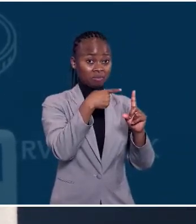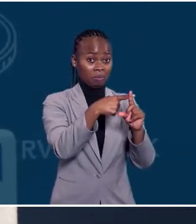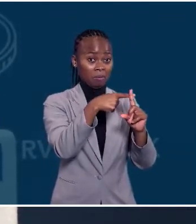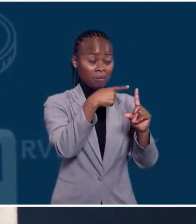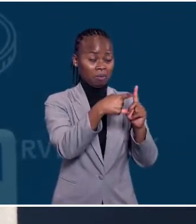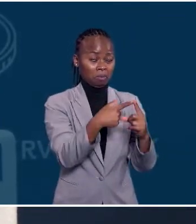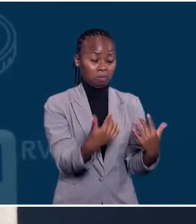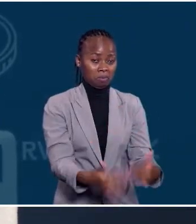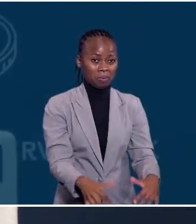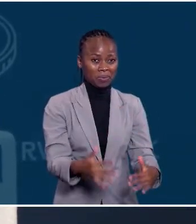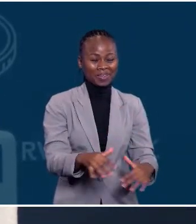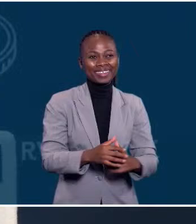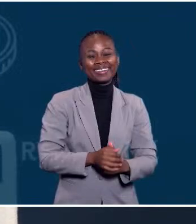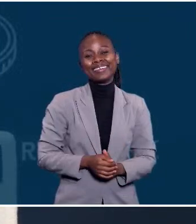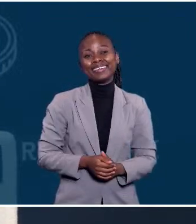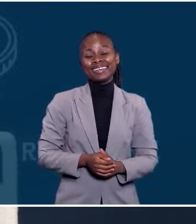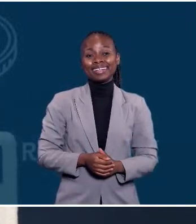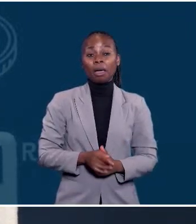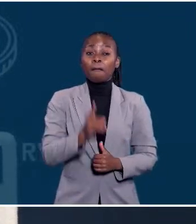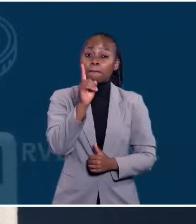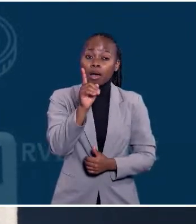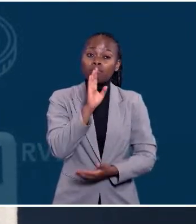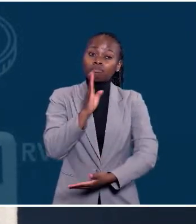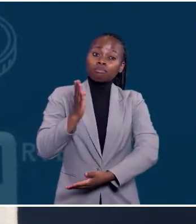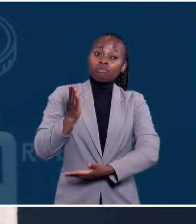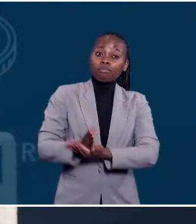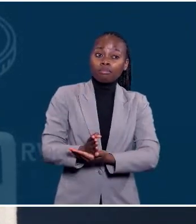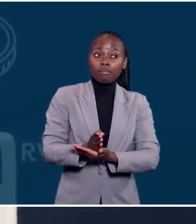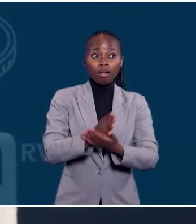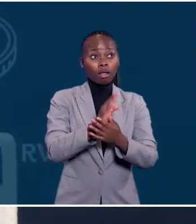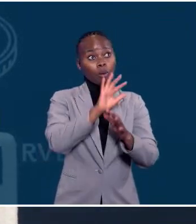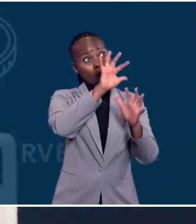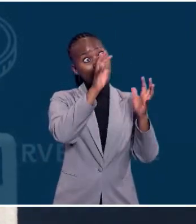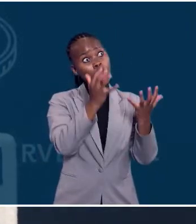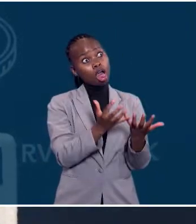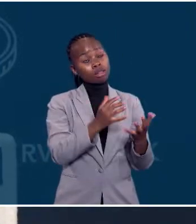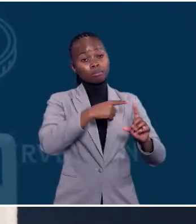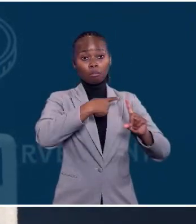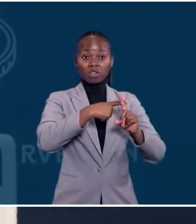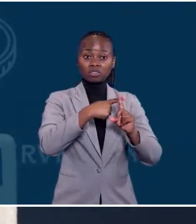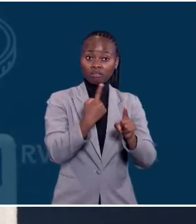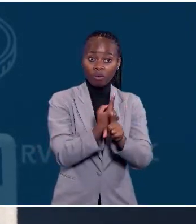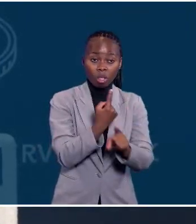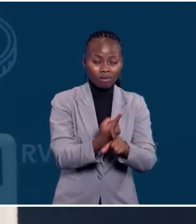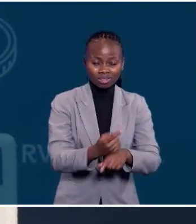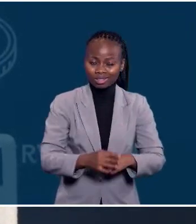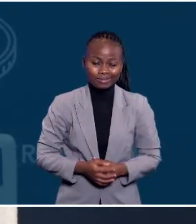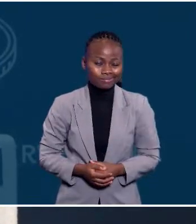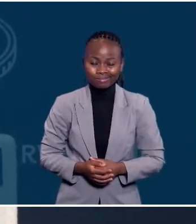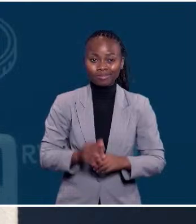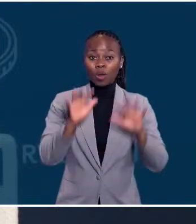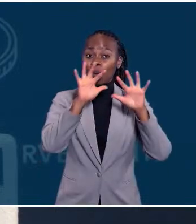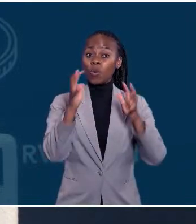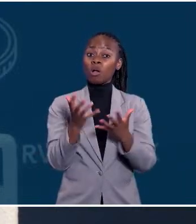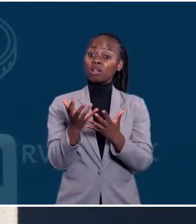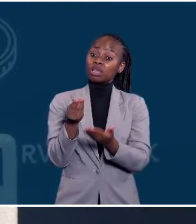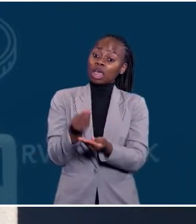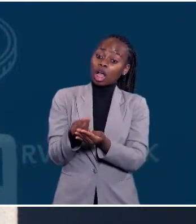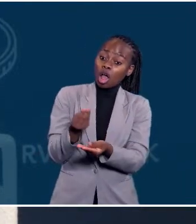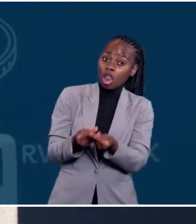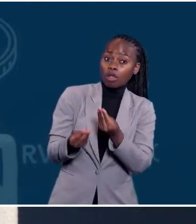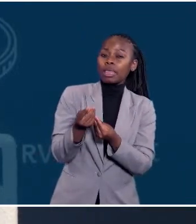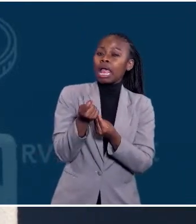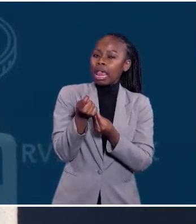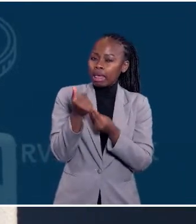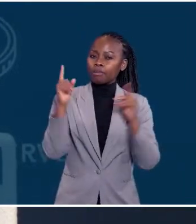always what we end up with because the world economy is quite a complicated place